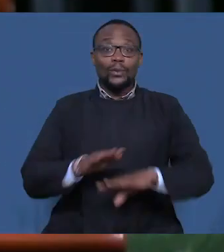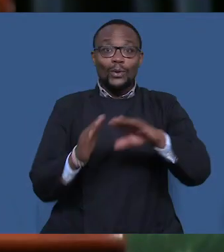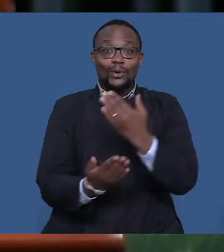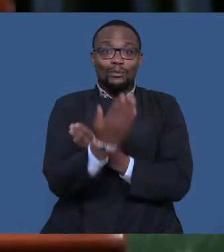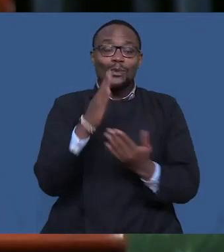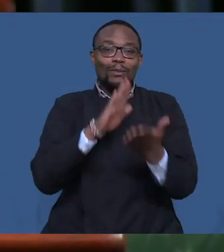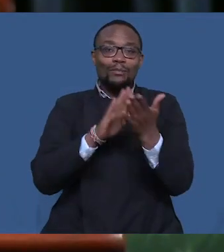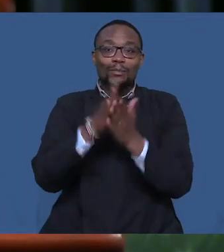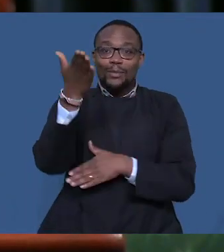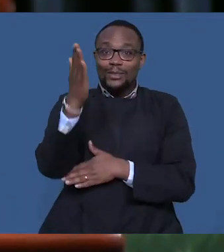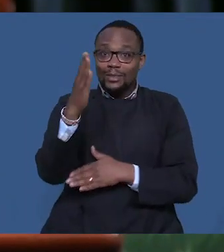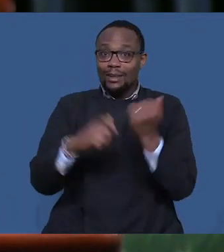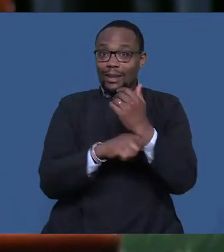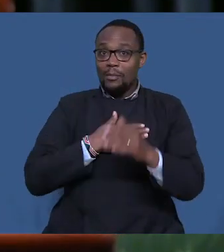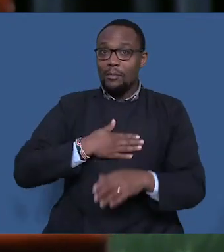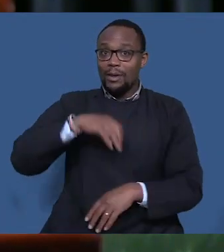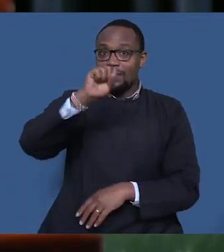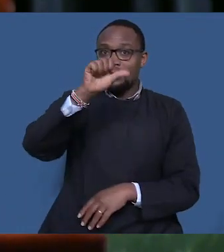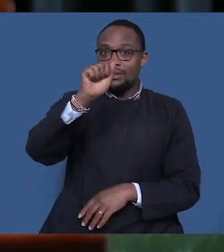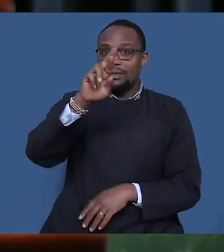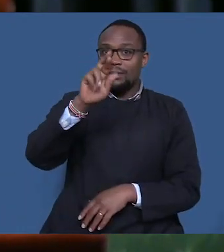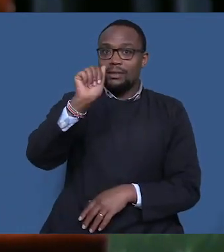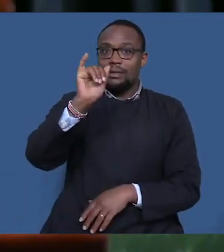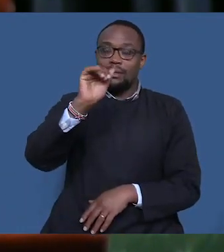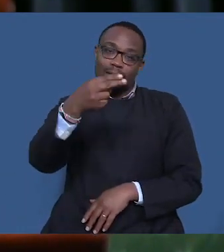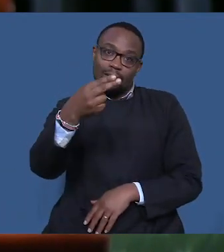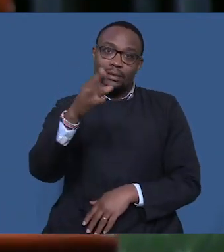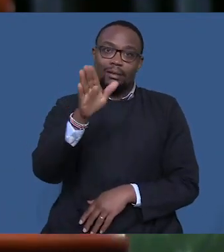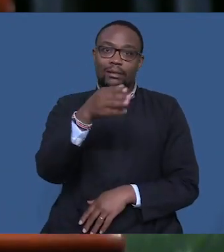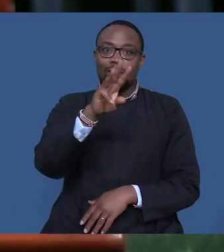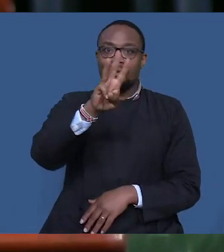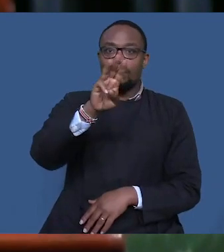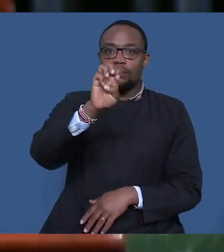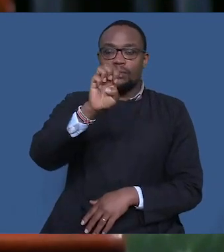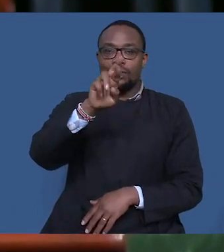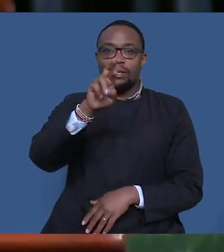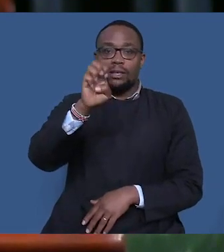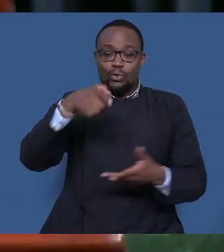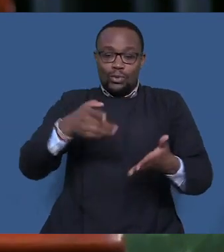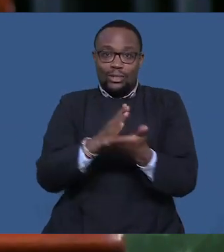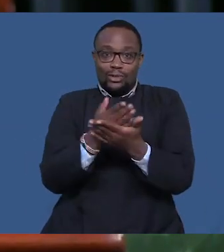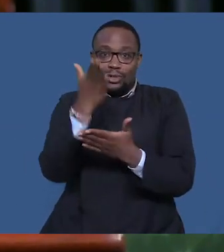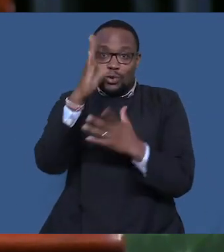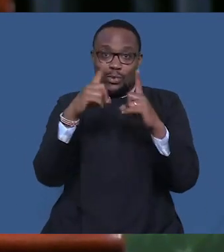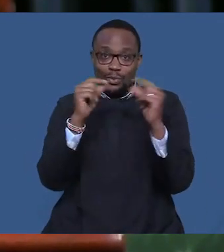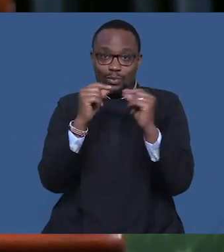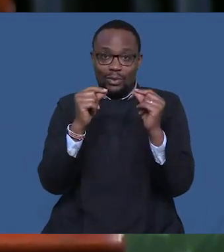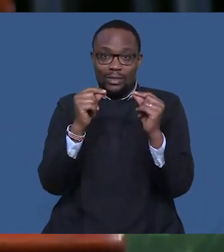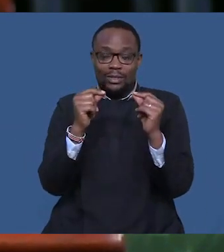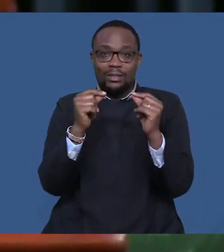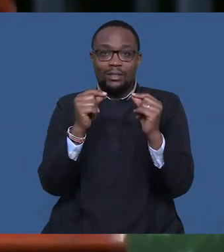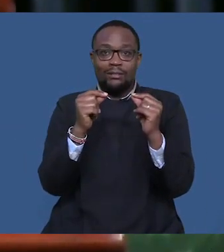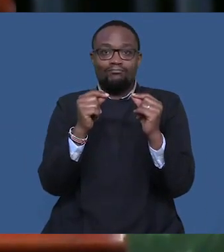Good morning, praise God. My name is Sara Were, and we're getting to share God's word today,